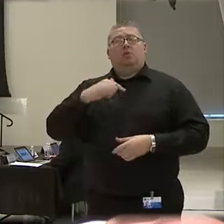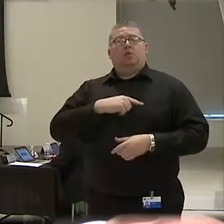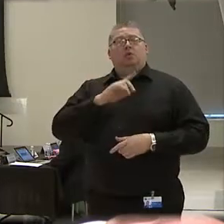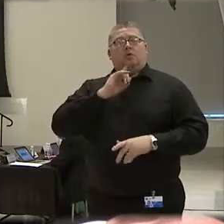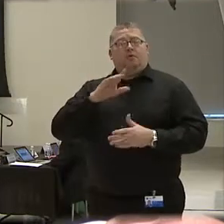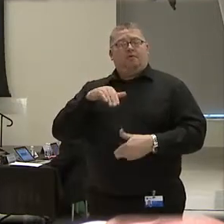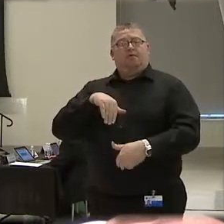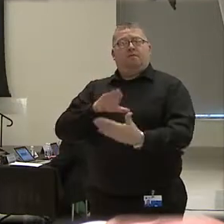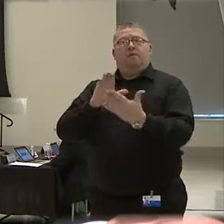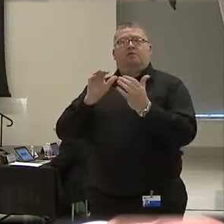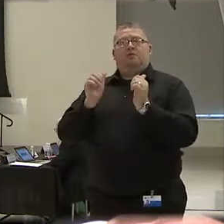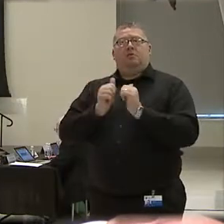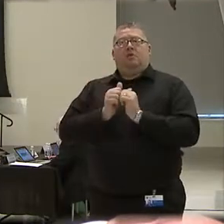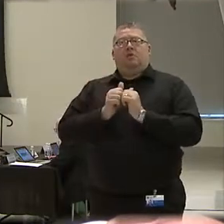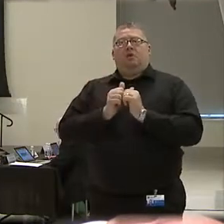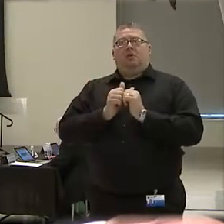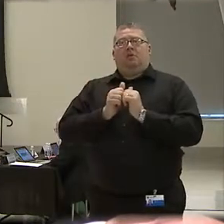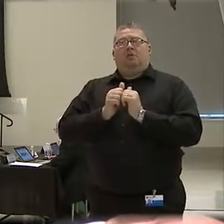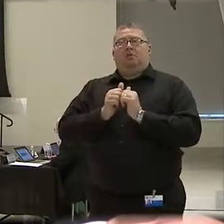a